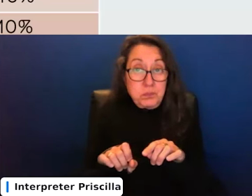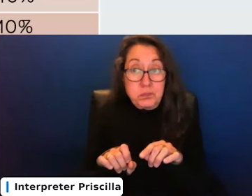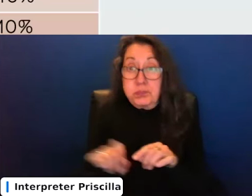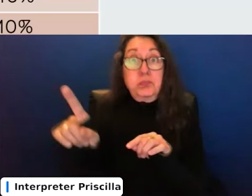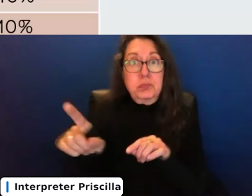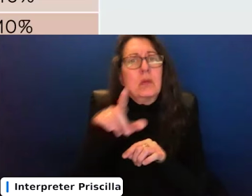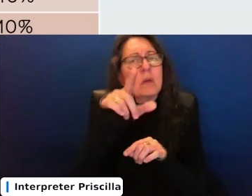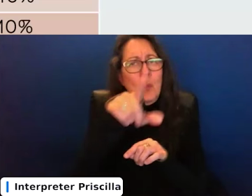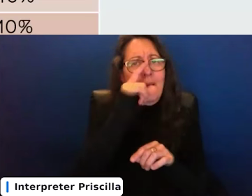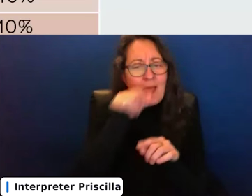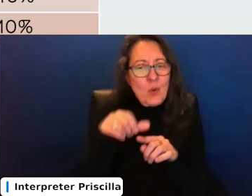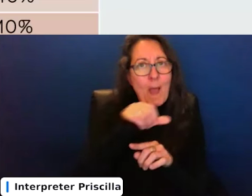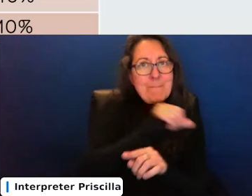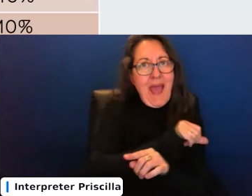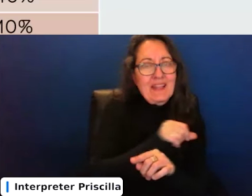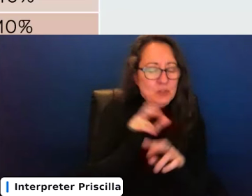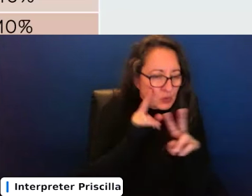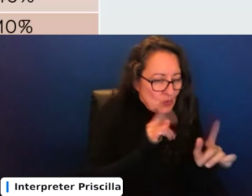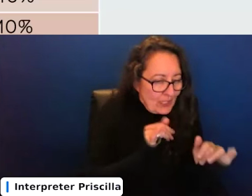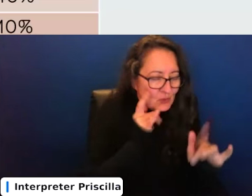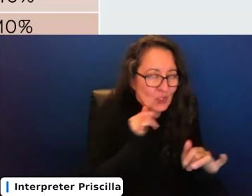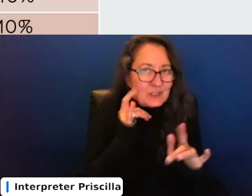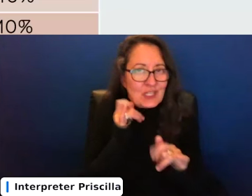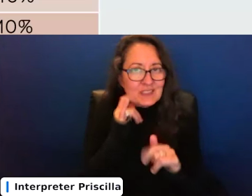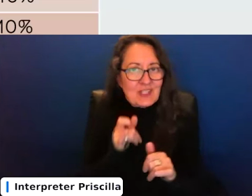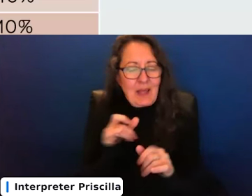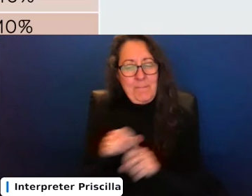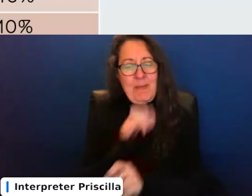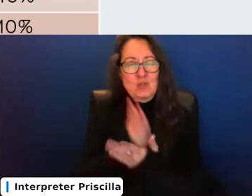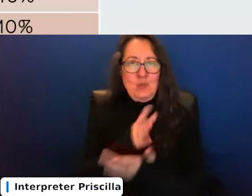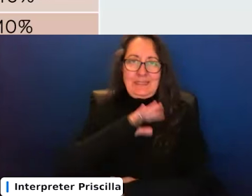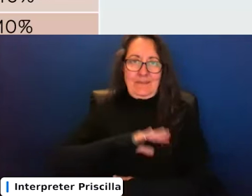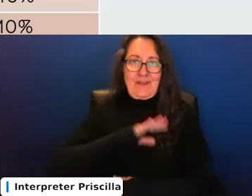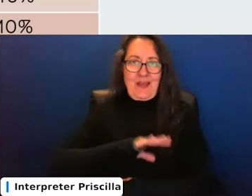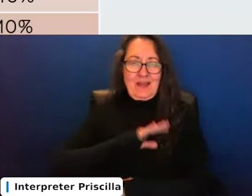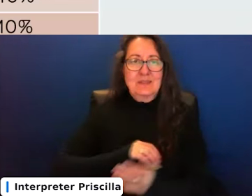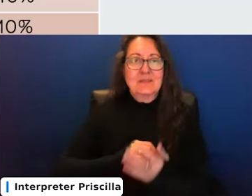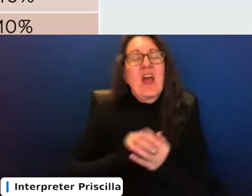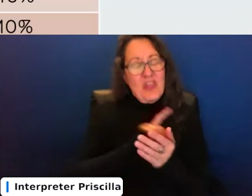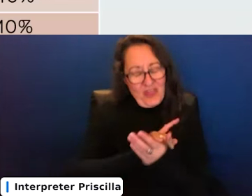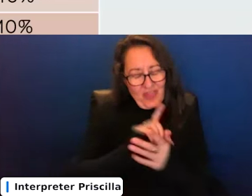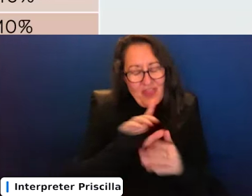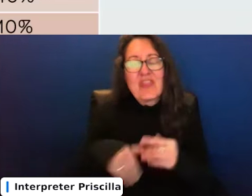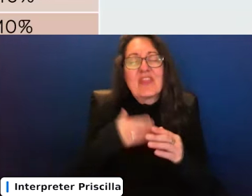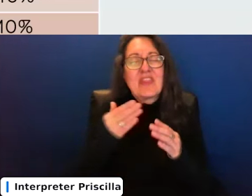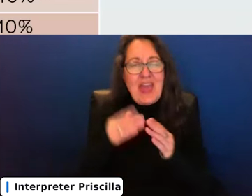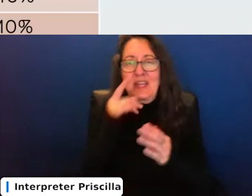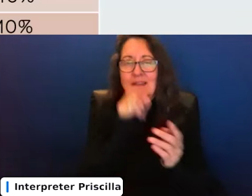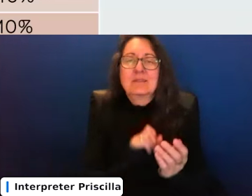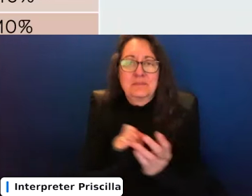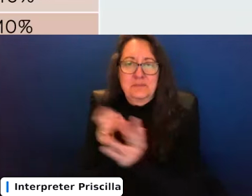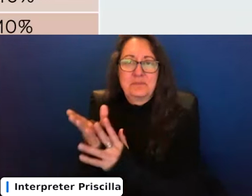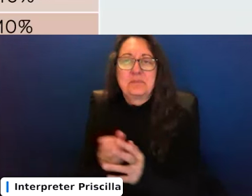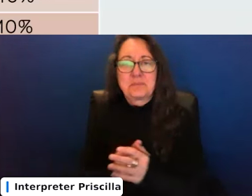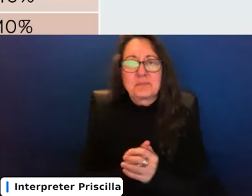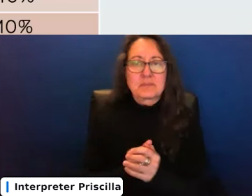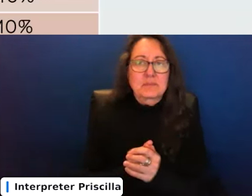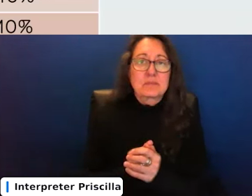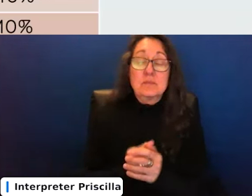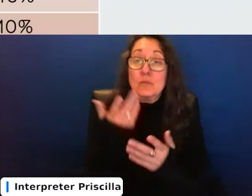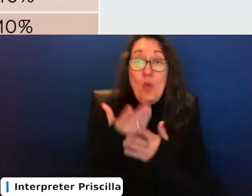side of most questions, there's also further information and helpful text and elaboration to guide you